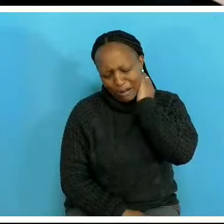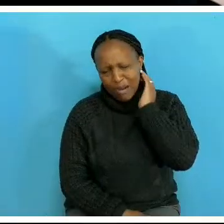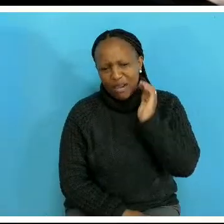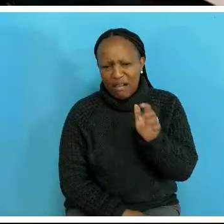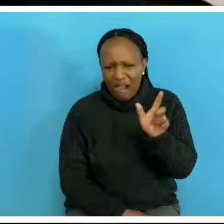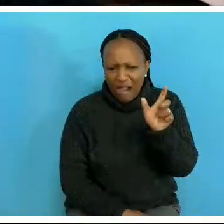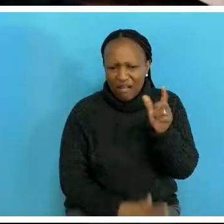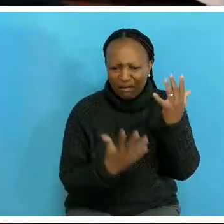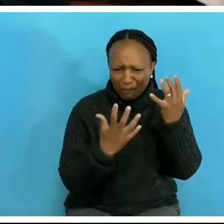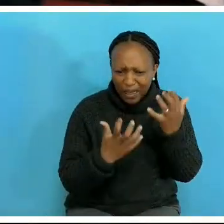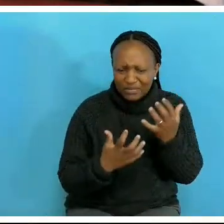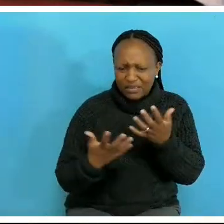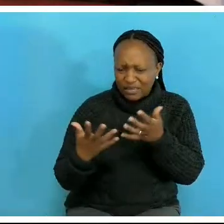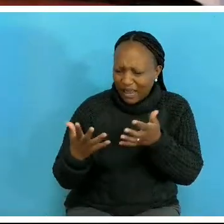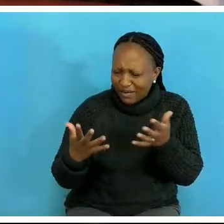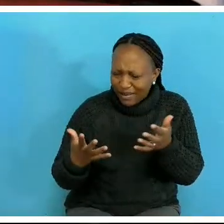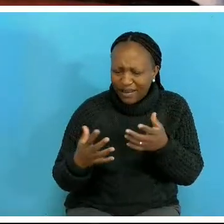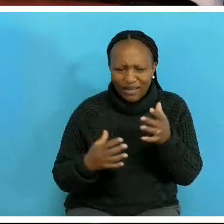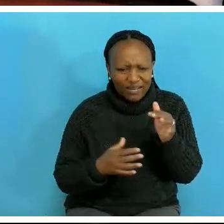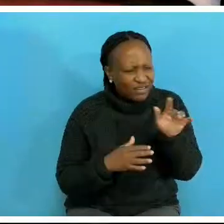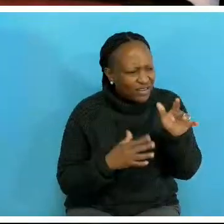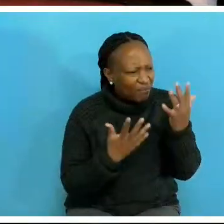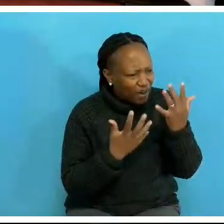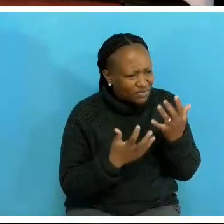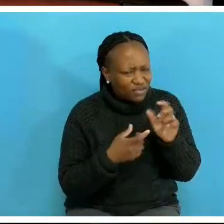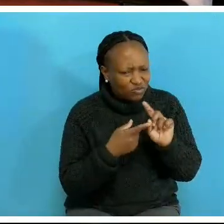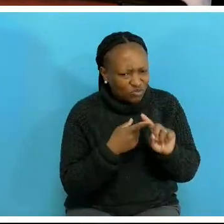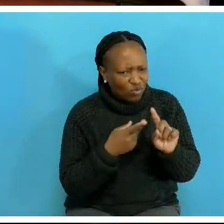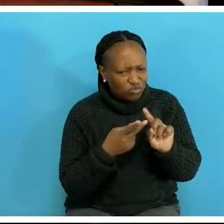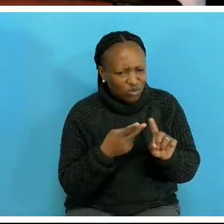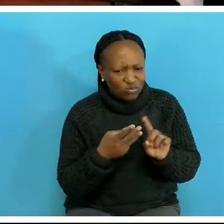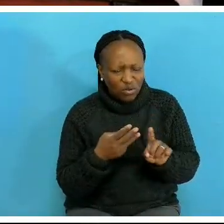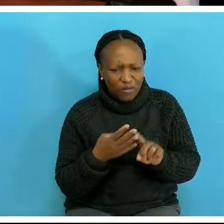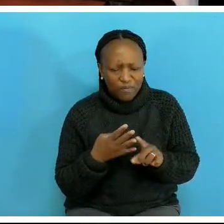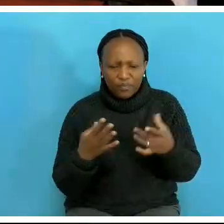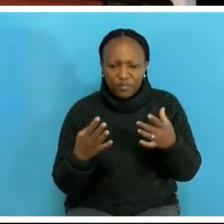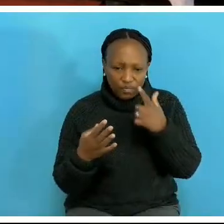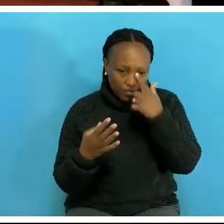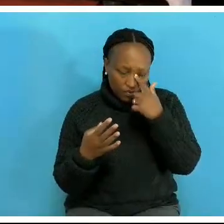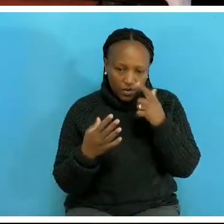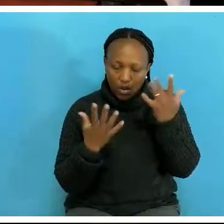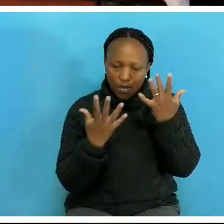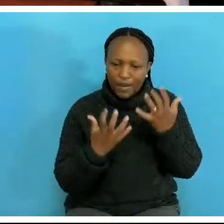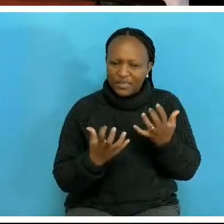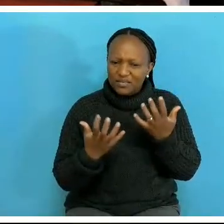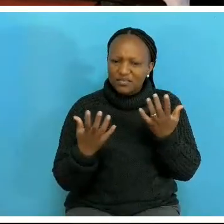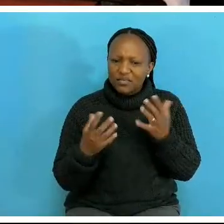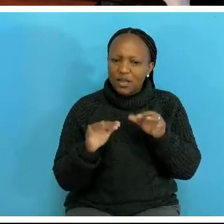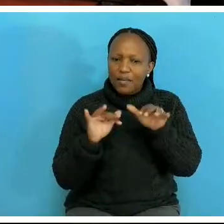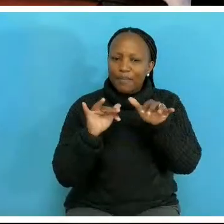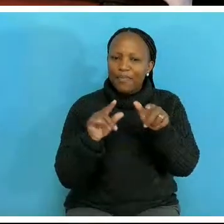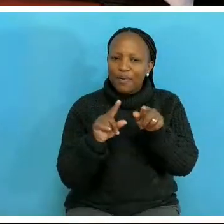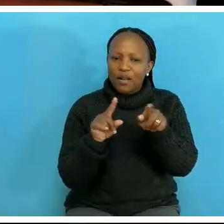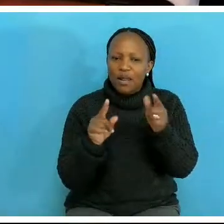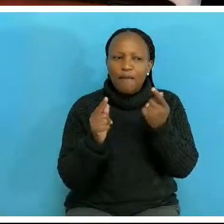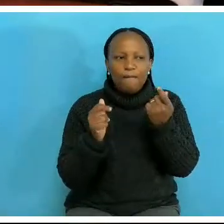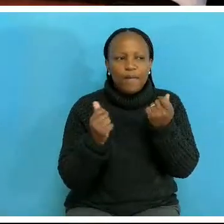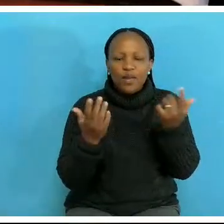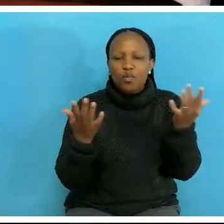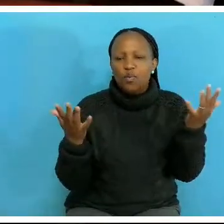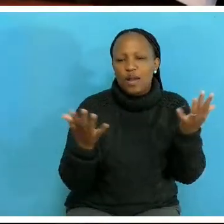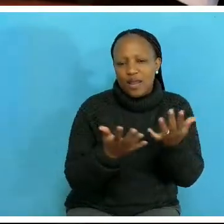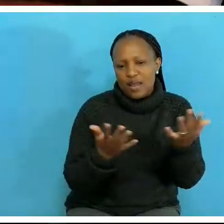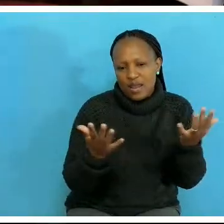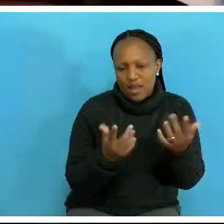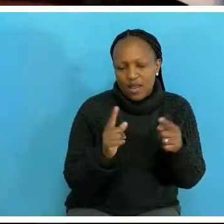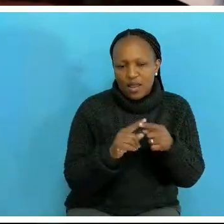the budget is so, the budget is so, the budget is so. To who did you allocate the budget to? Where's the people that took the money? Where's the people